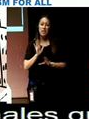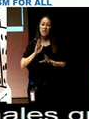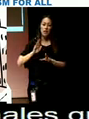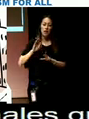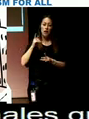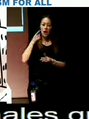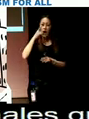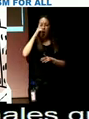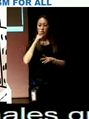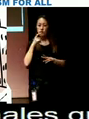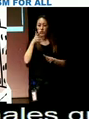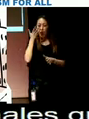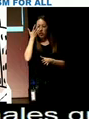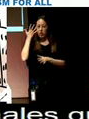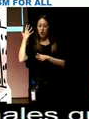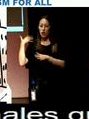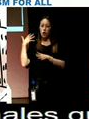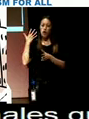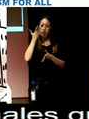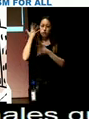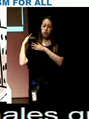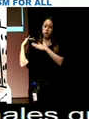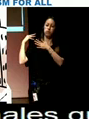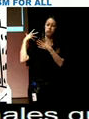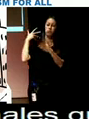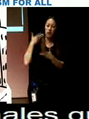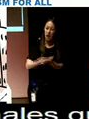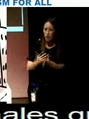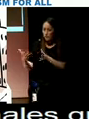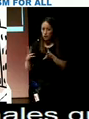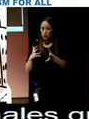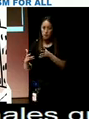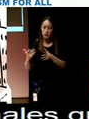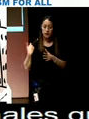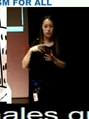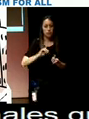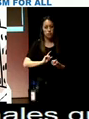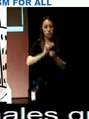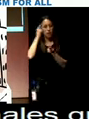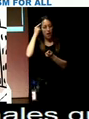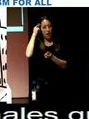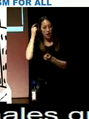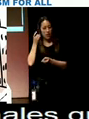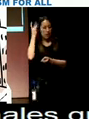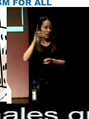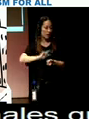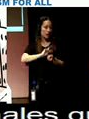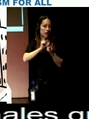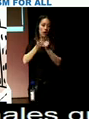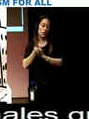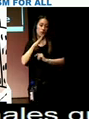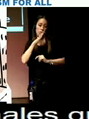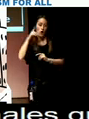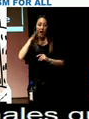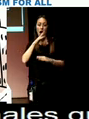years, that has somewhat diminished, especially under the current crisis situation that we face in Europe. We have seen a lot of budgetary